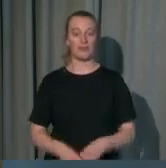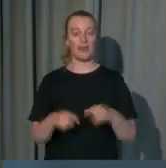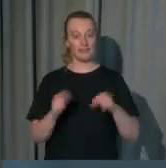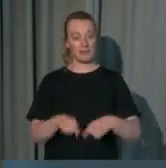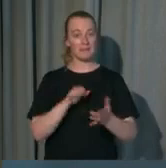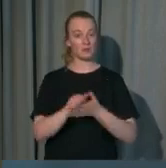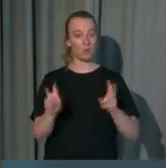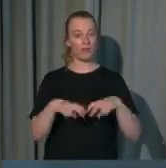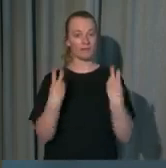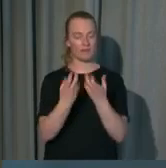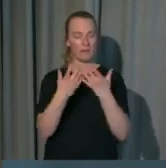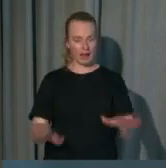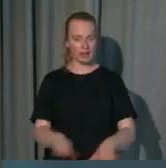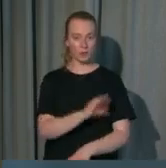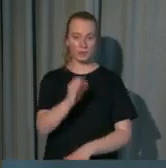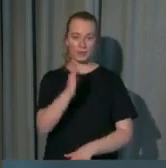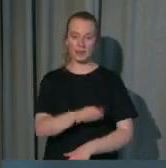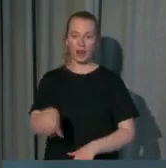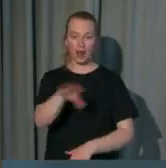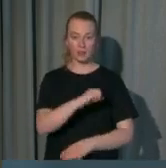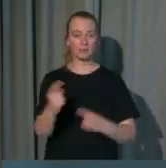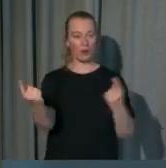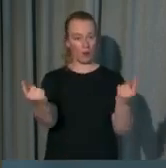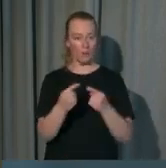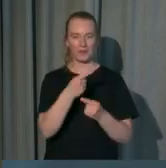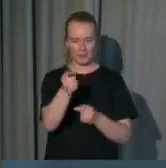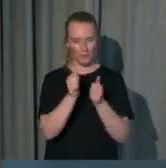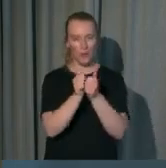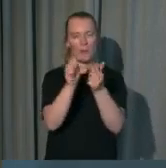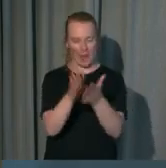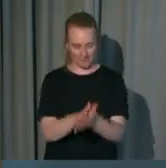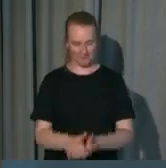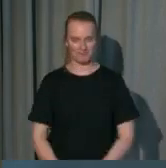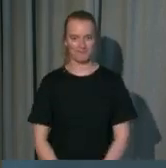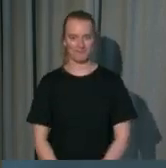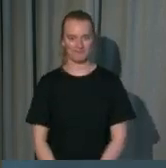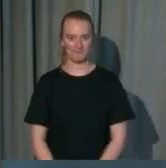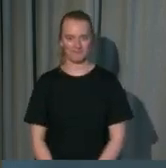denne pressekonferansen over. Tusen takk til alle som kom og til dere som fulgte med på sendingen.